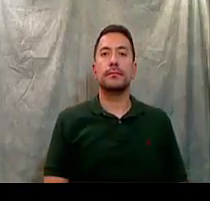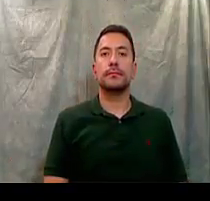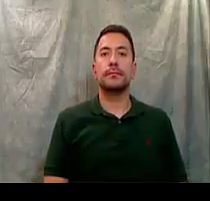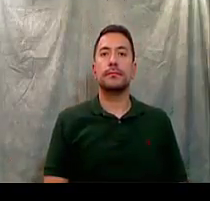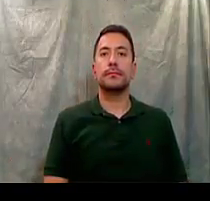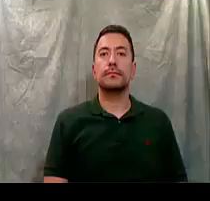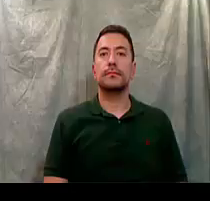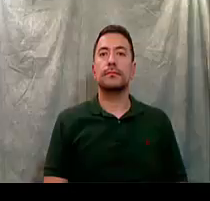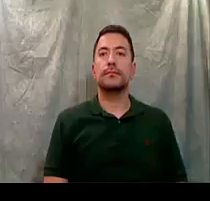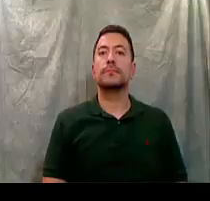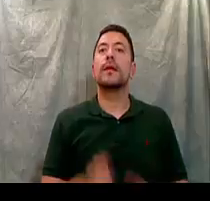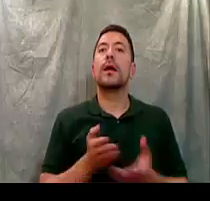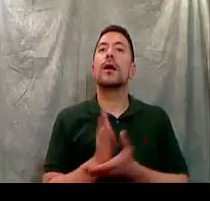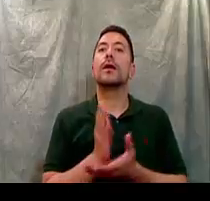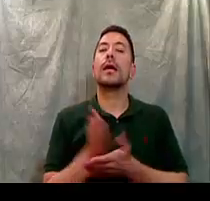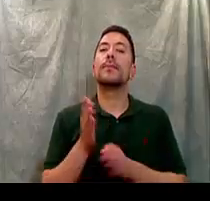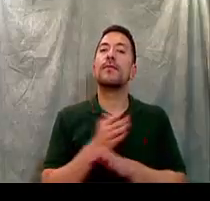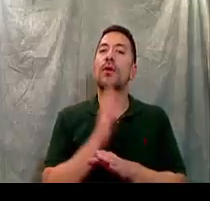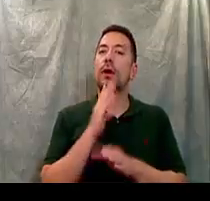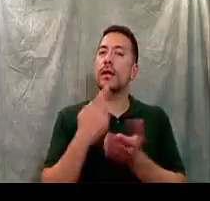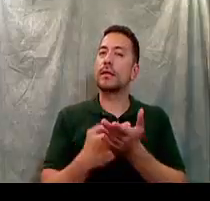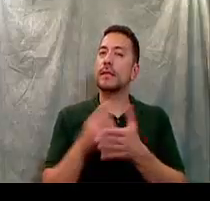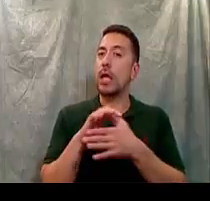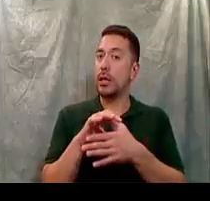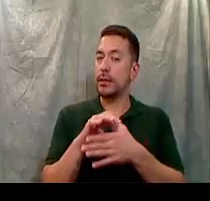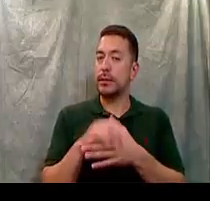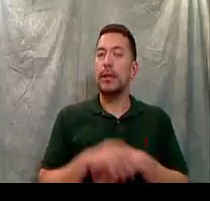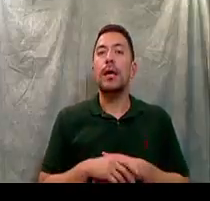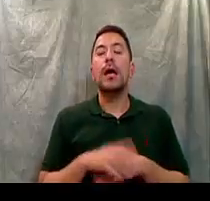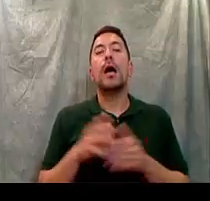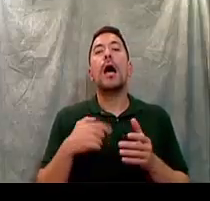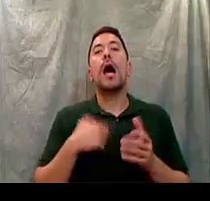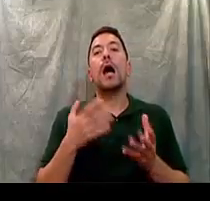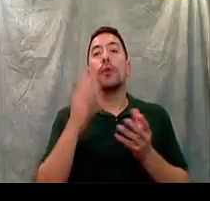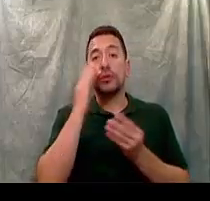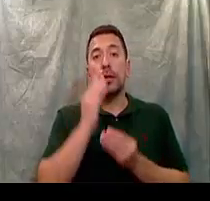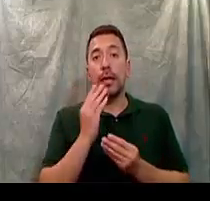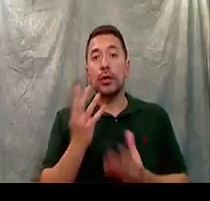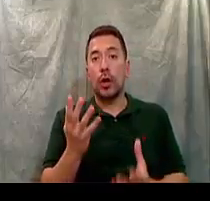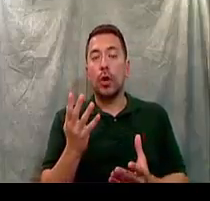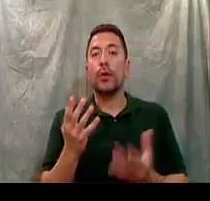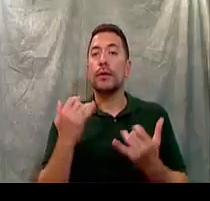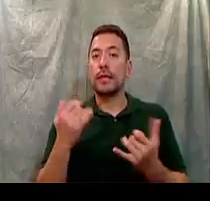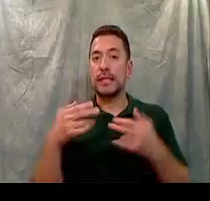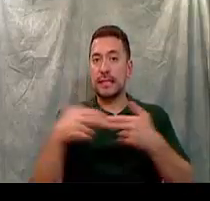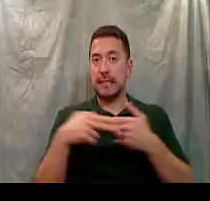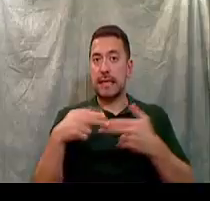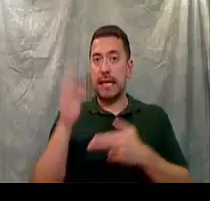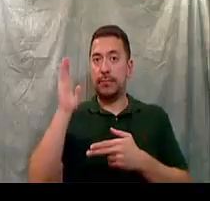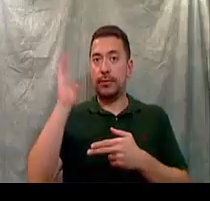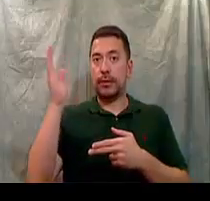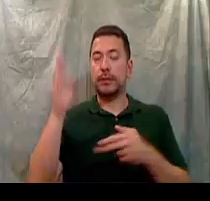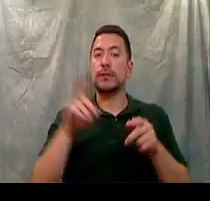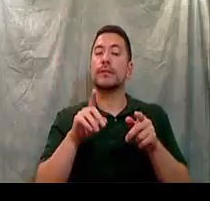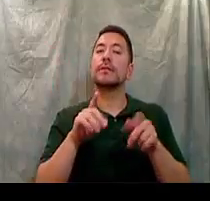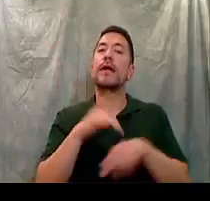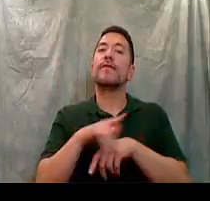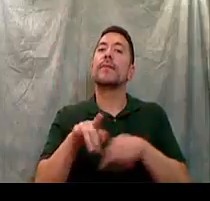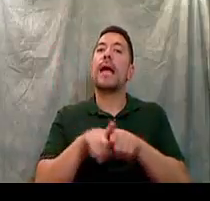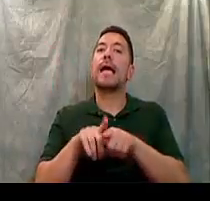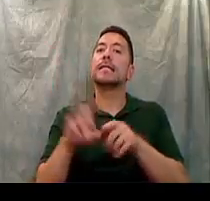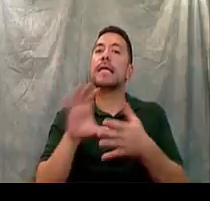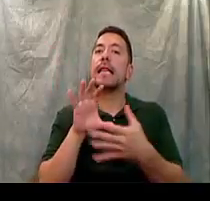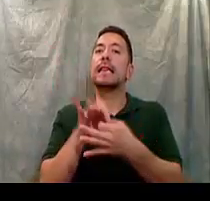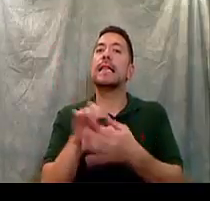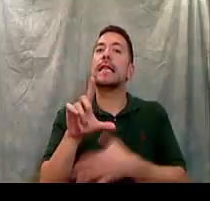Okay, so before proceeding with content, I just wanted to let you know that this slide presentation is available as a link in your Week